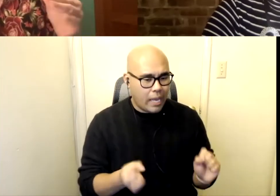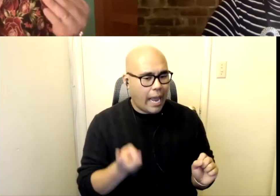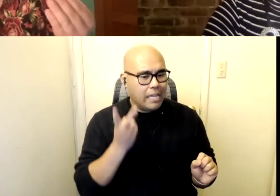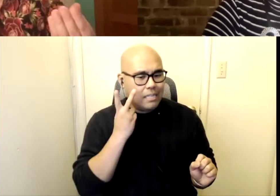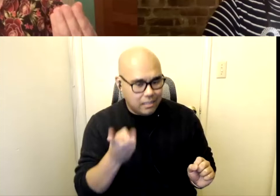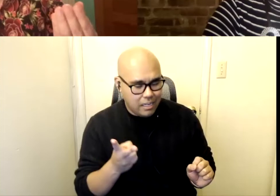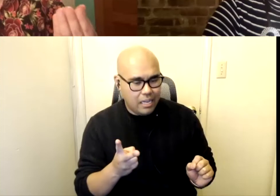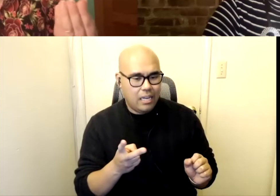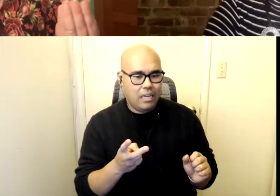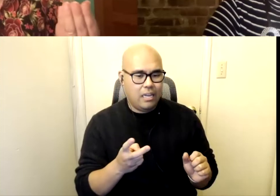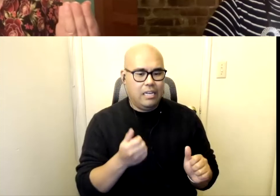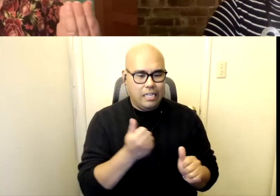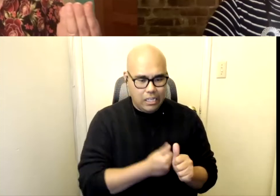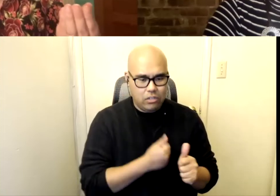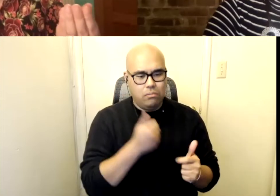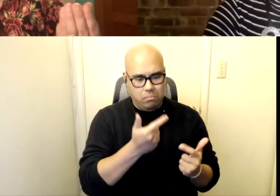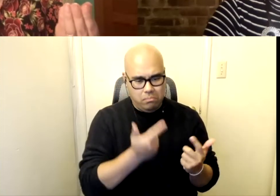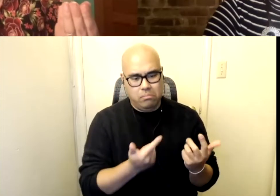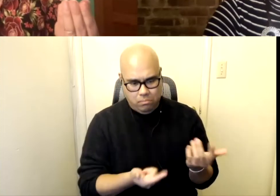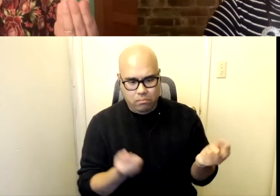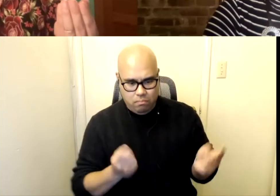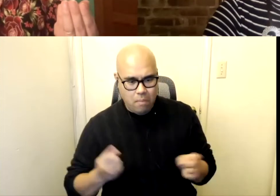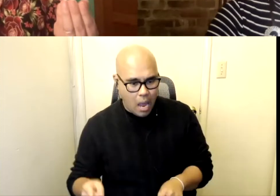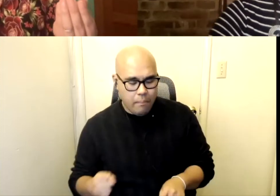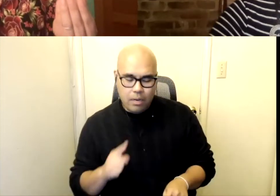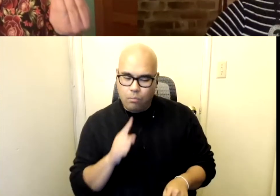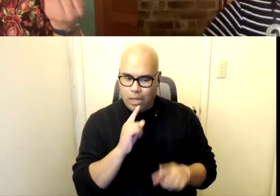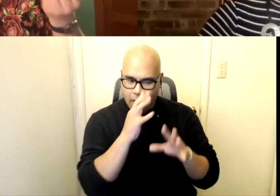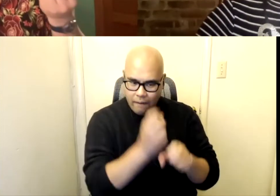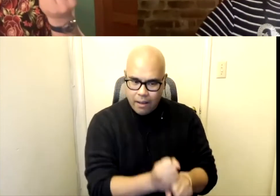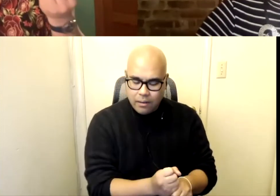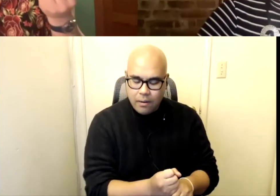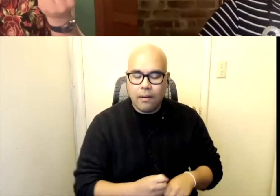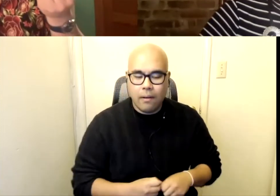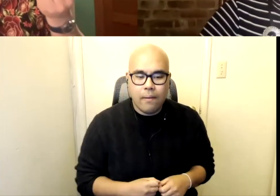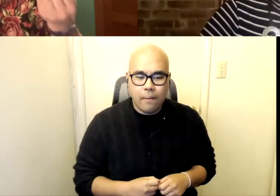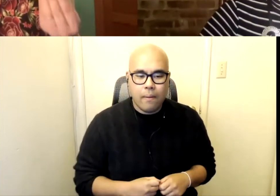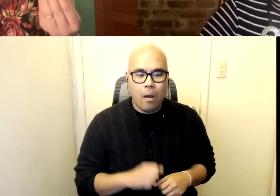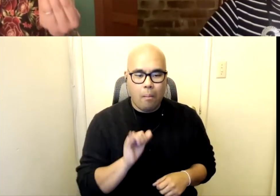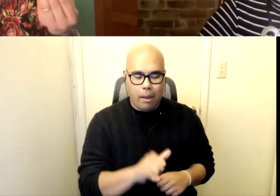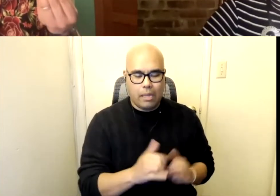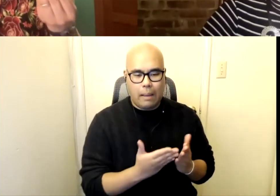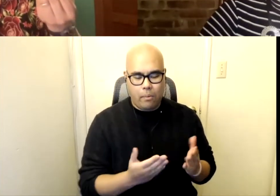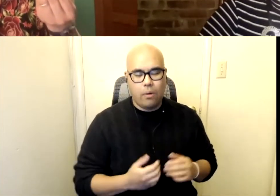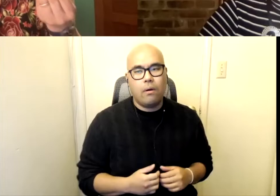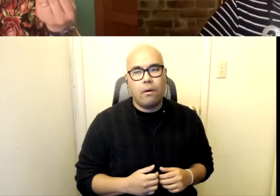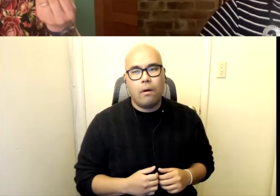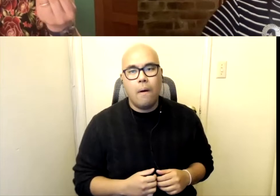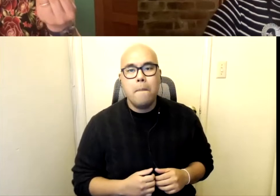I'm completely fascinated by it. Um, and so